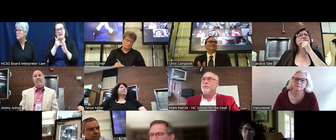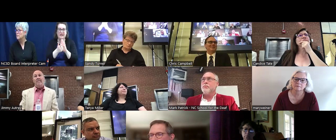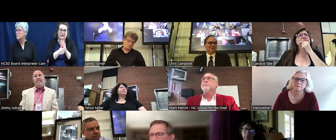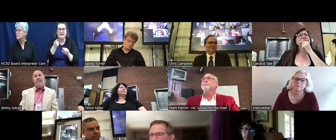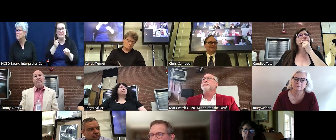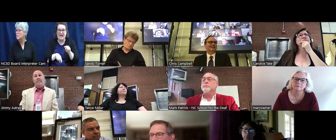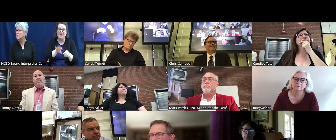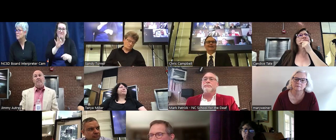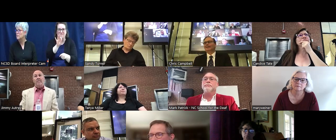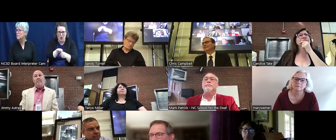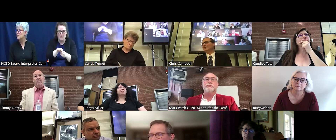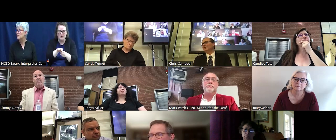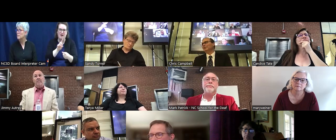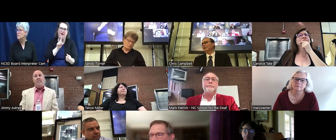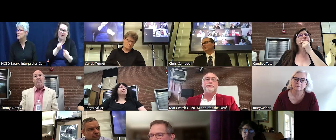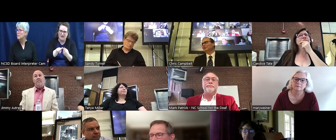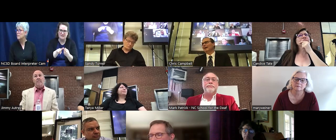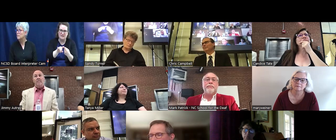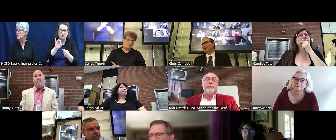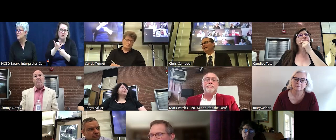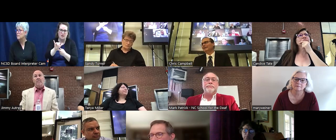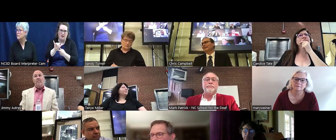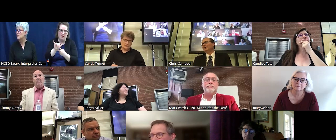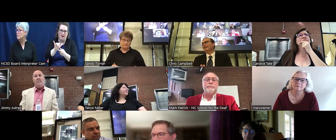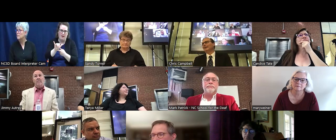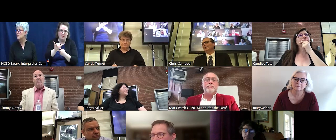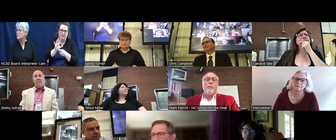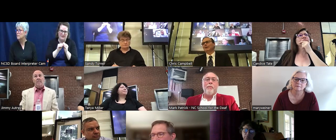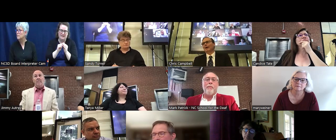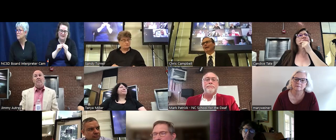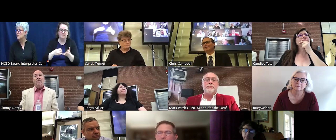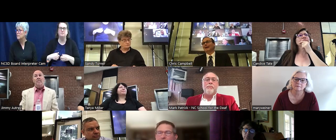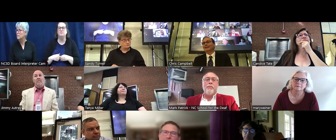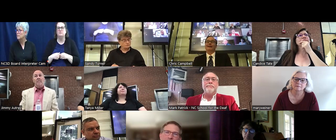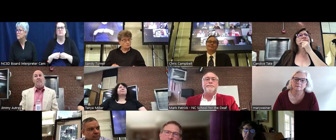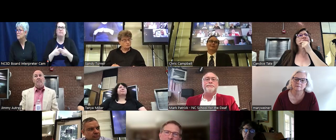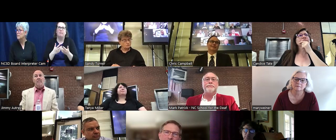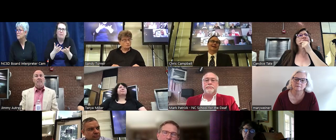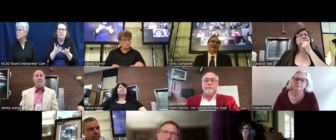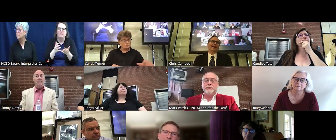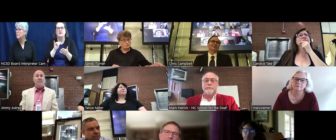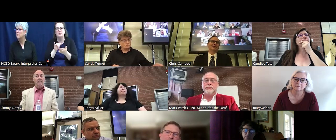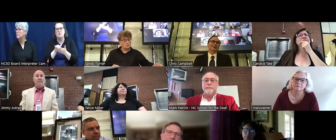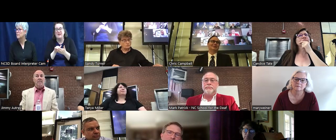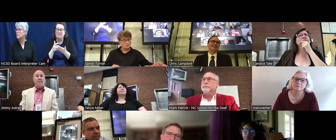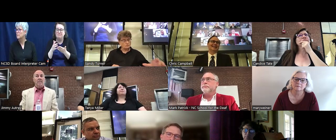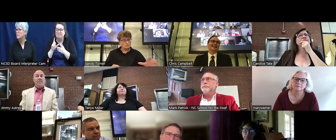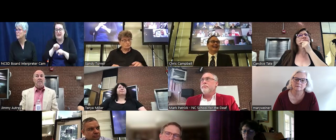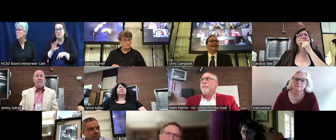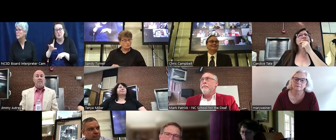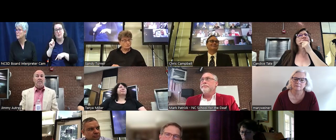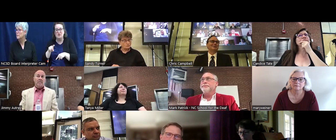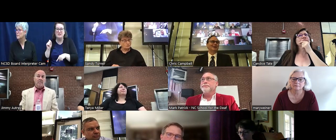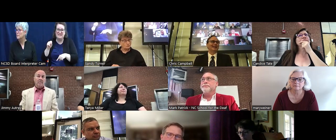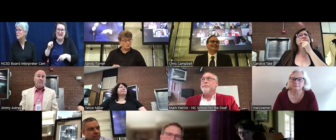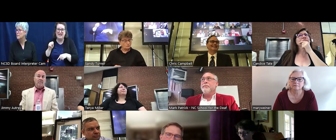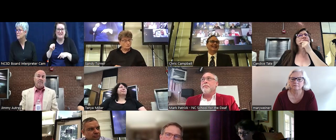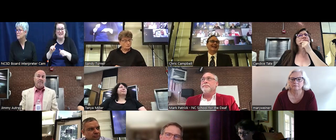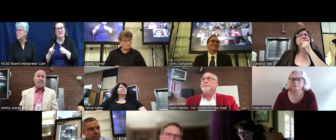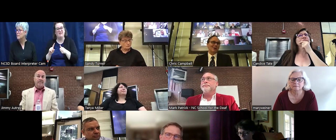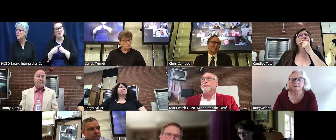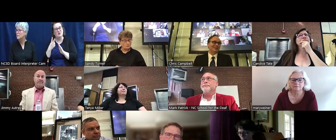can't vote until your July meeting. So I guess that does, Ms. Tanya, answer the question. It kind of is a first reading